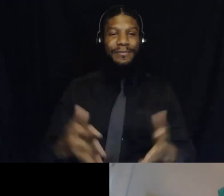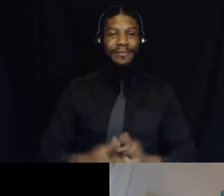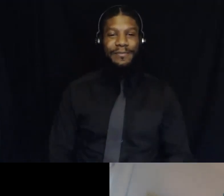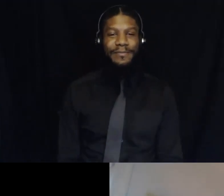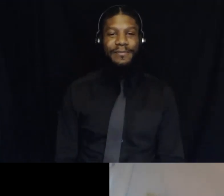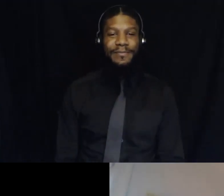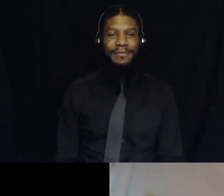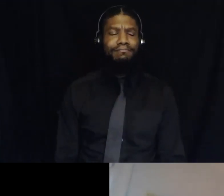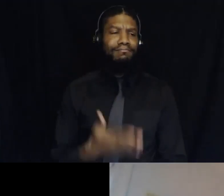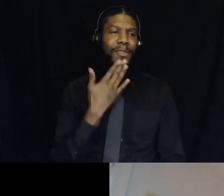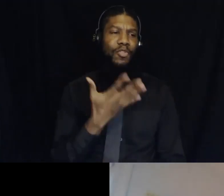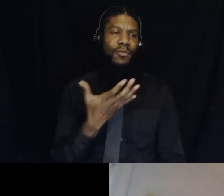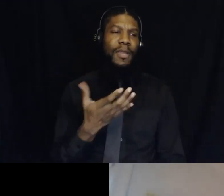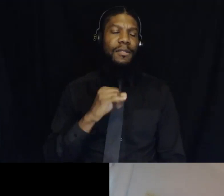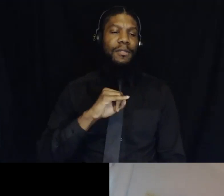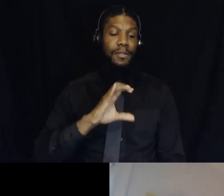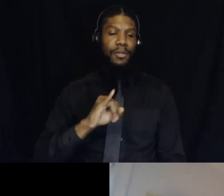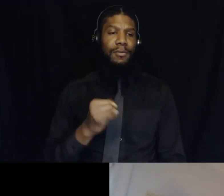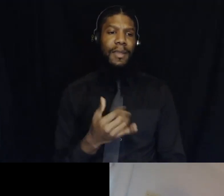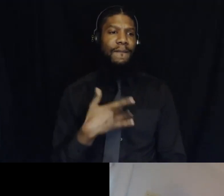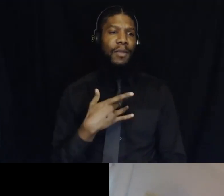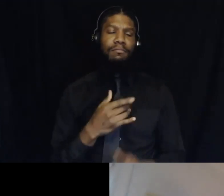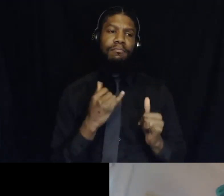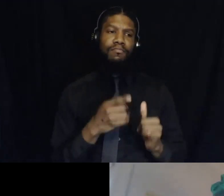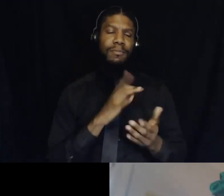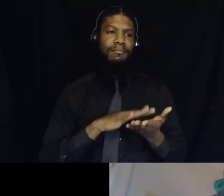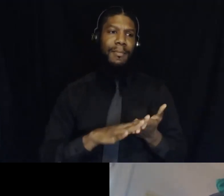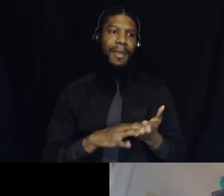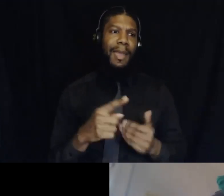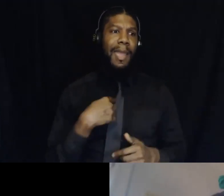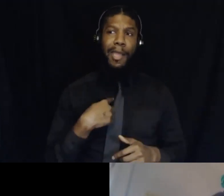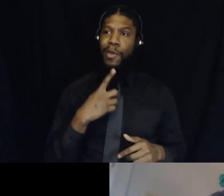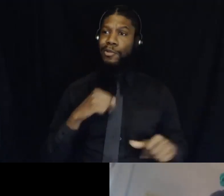Thank you, CJ. That's so kind. I feel the same. I've been bragging about